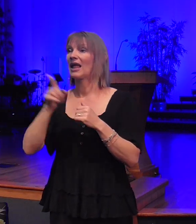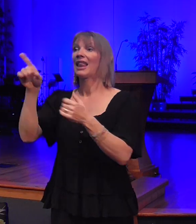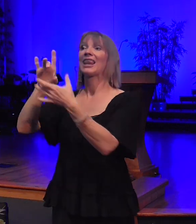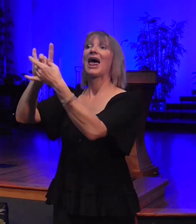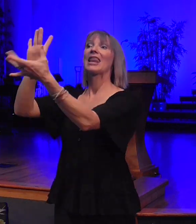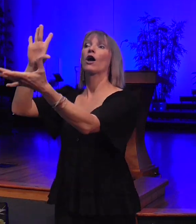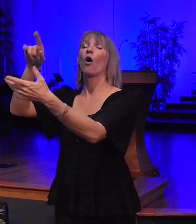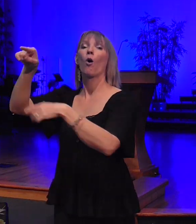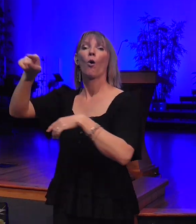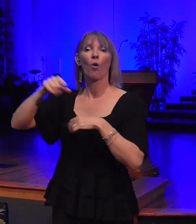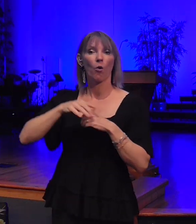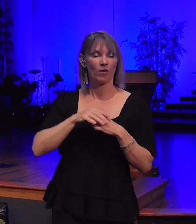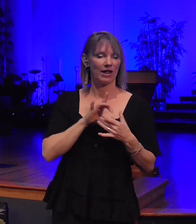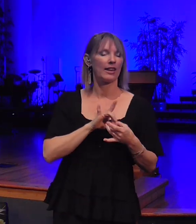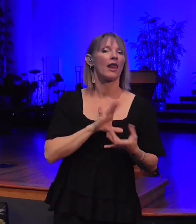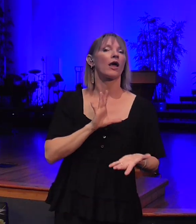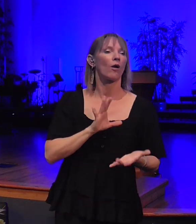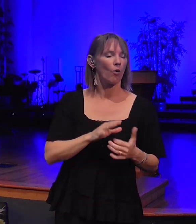Letting go.